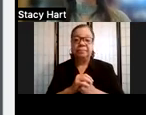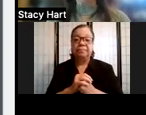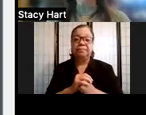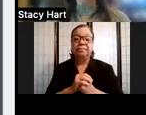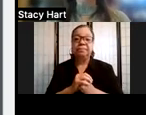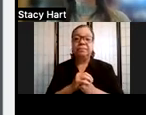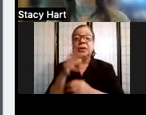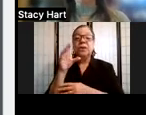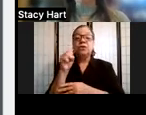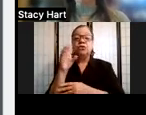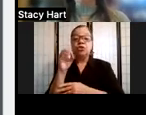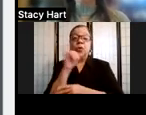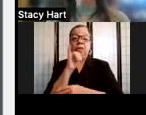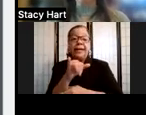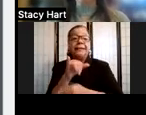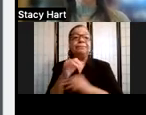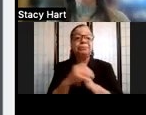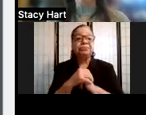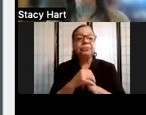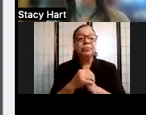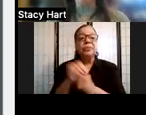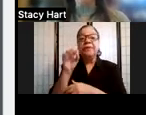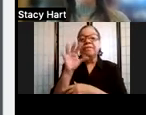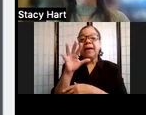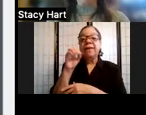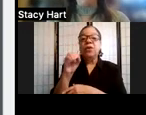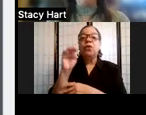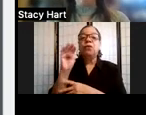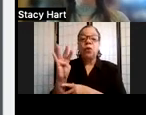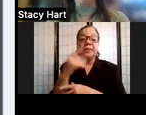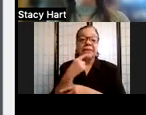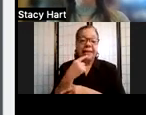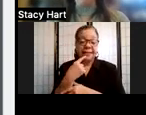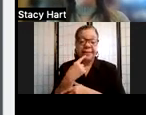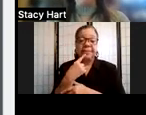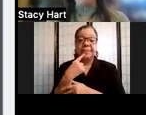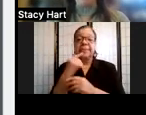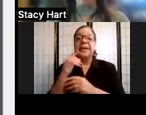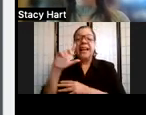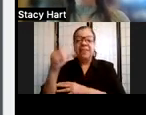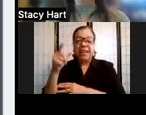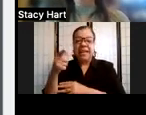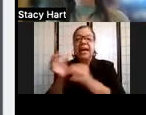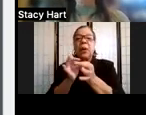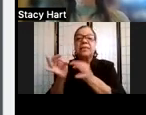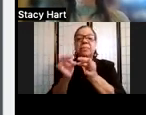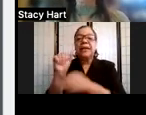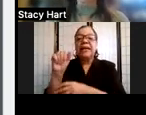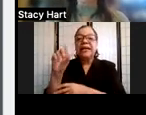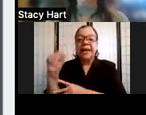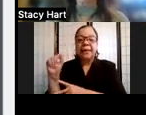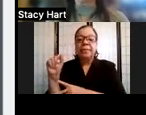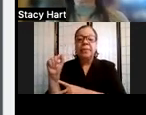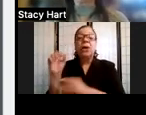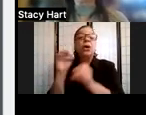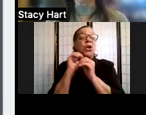So here's the premise of Section 504 and then later the ADA. No